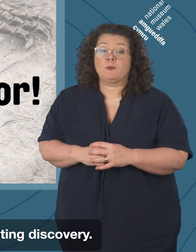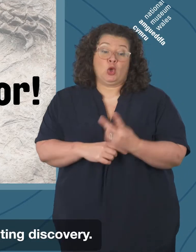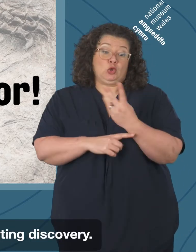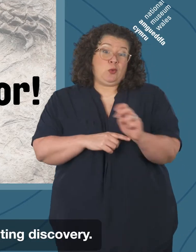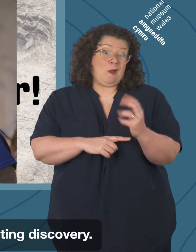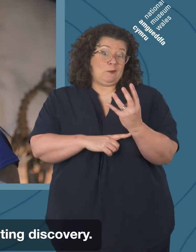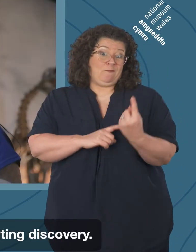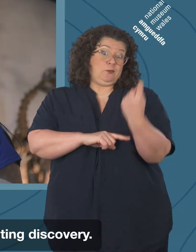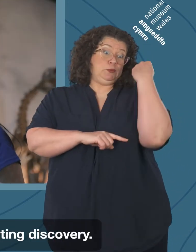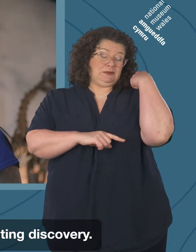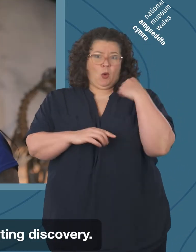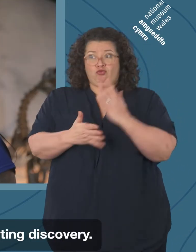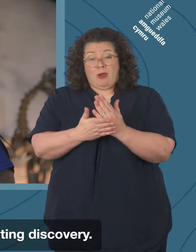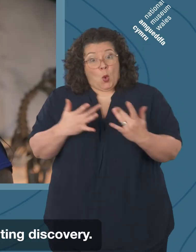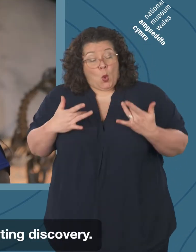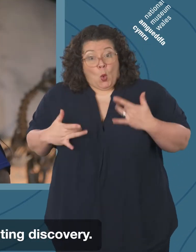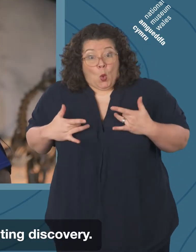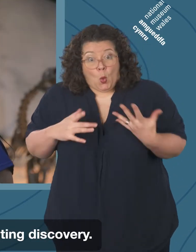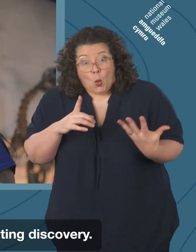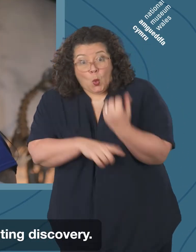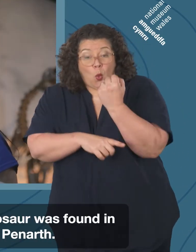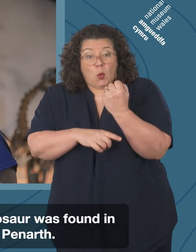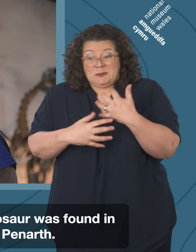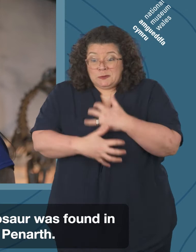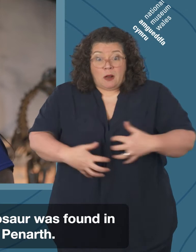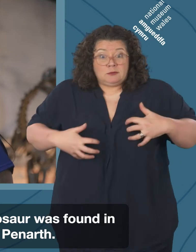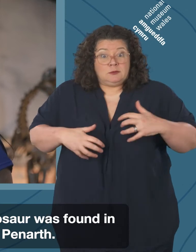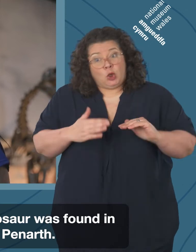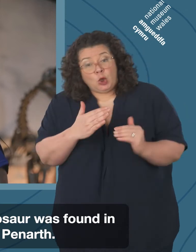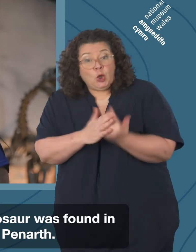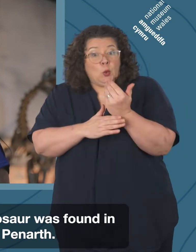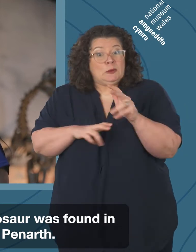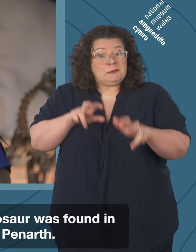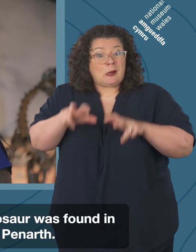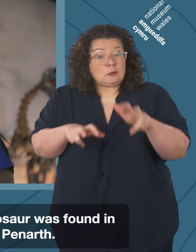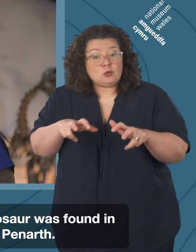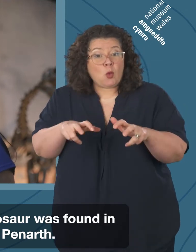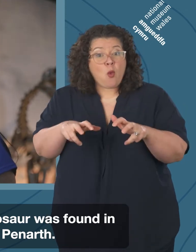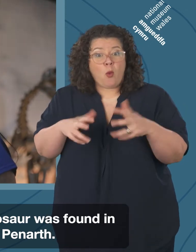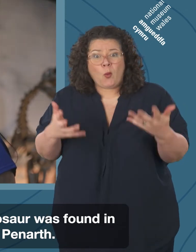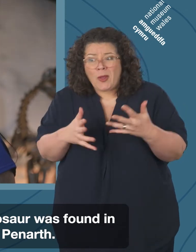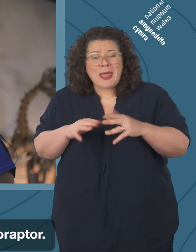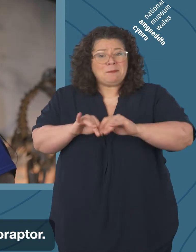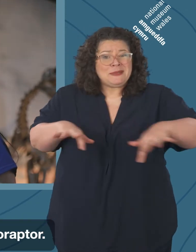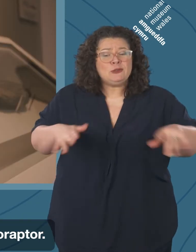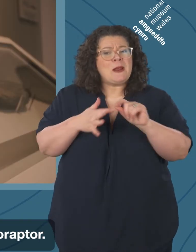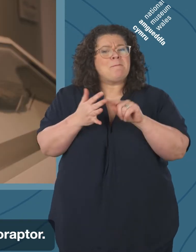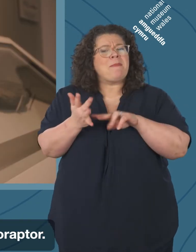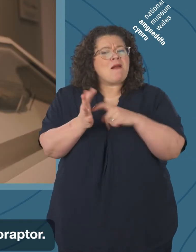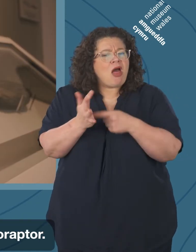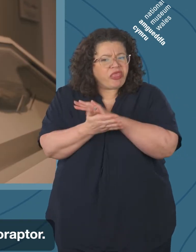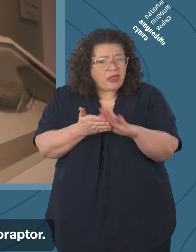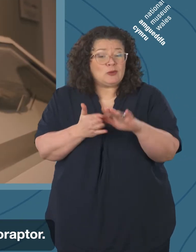In 2014, there was a really exciting discovery. The skeleton of a new kind of dinosaur was found in rocks on the beach near